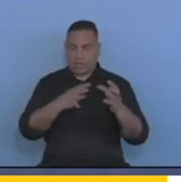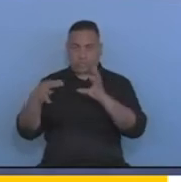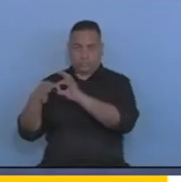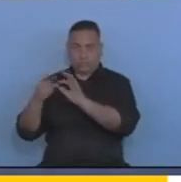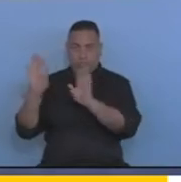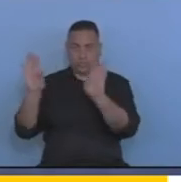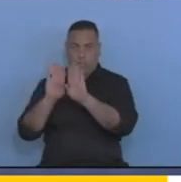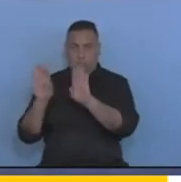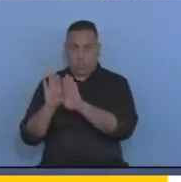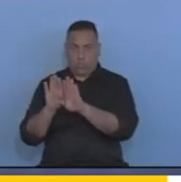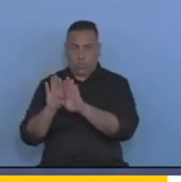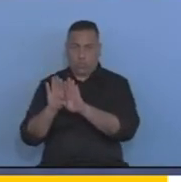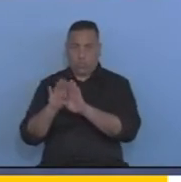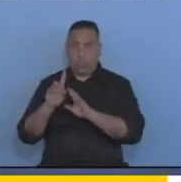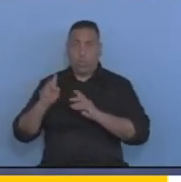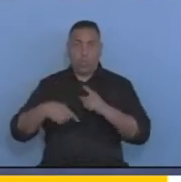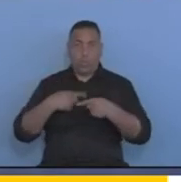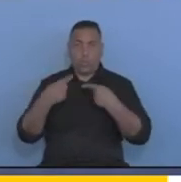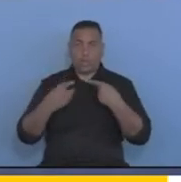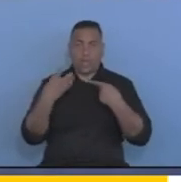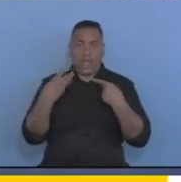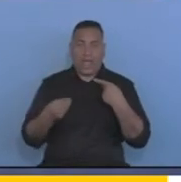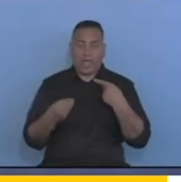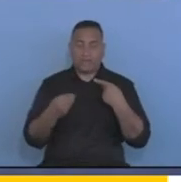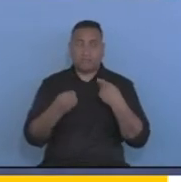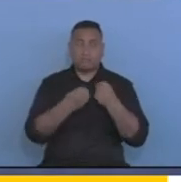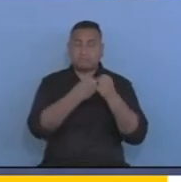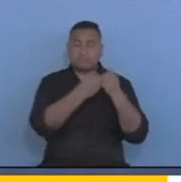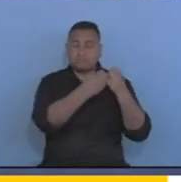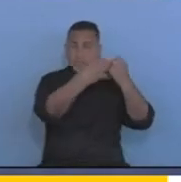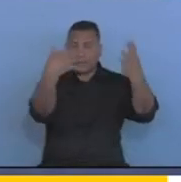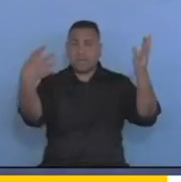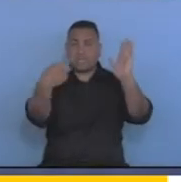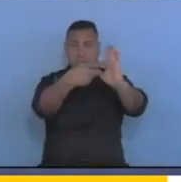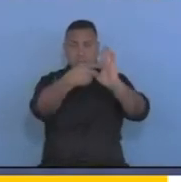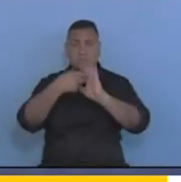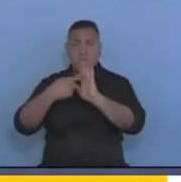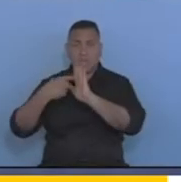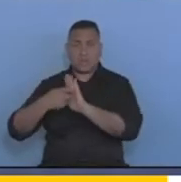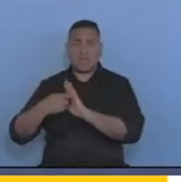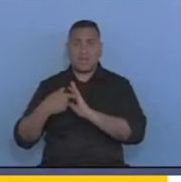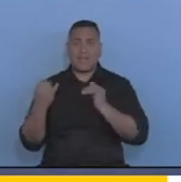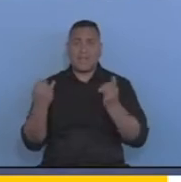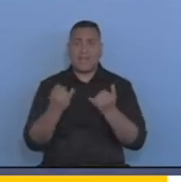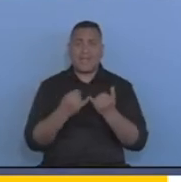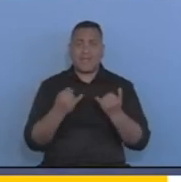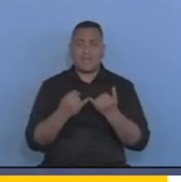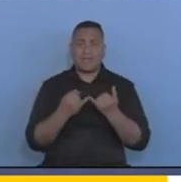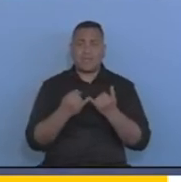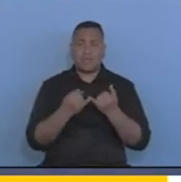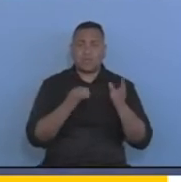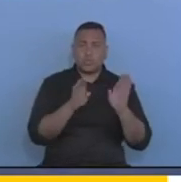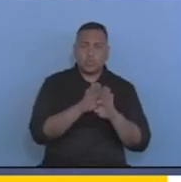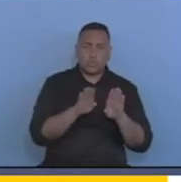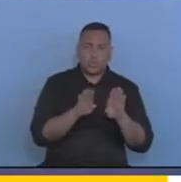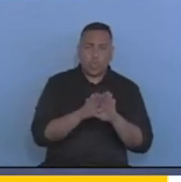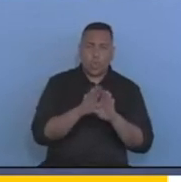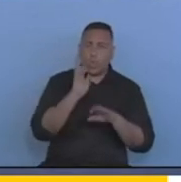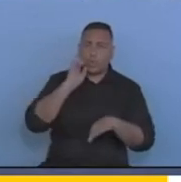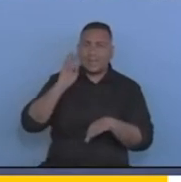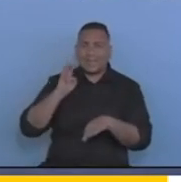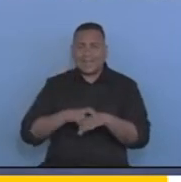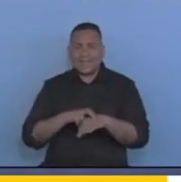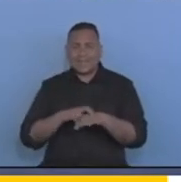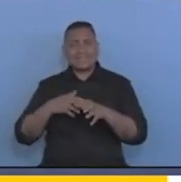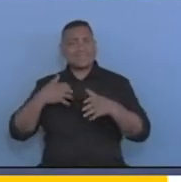there's always going to be a demand. Yes. But there's something else that draws me into this. Why this is exciting